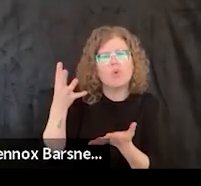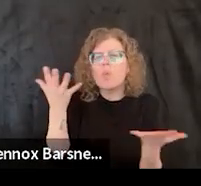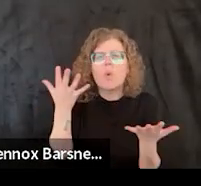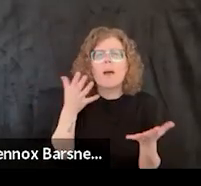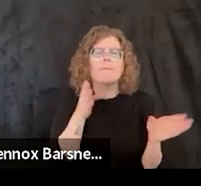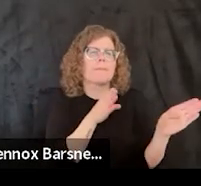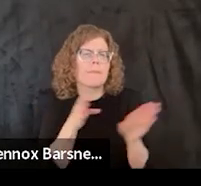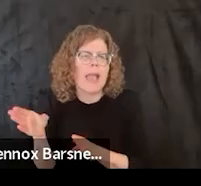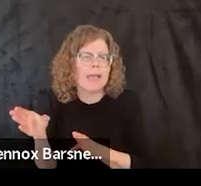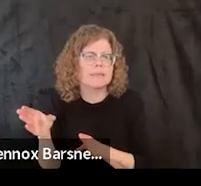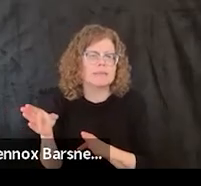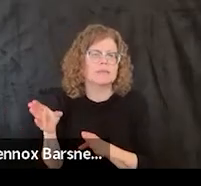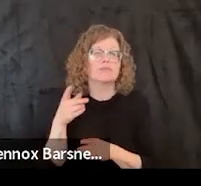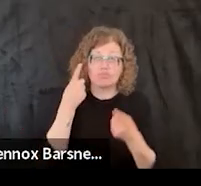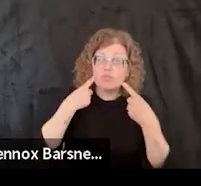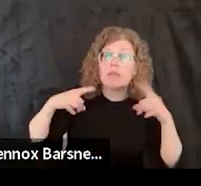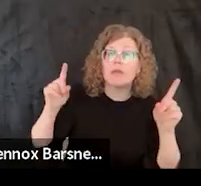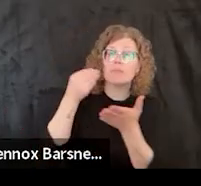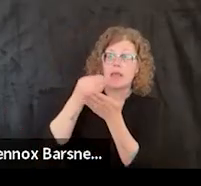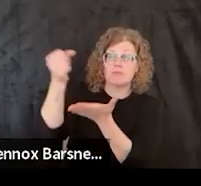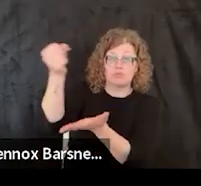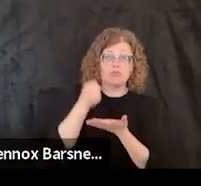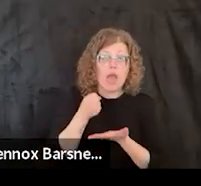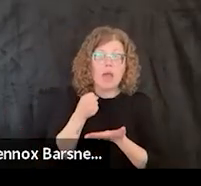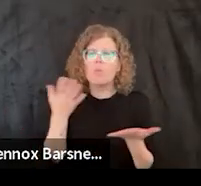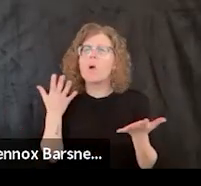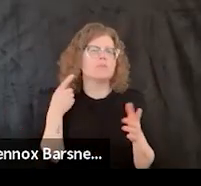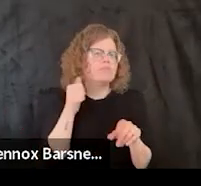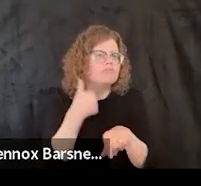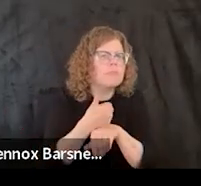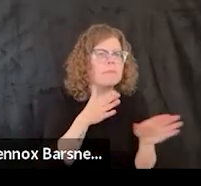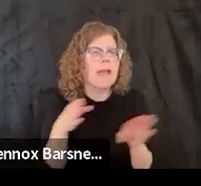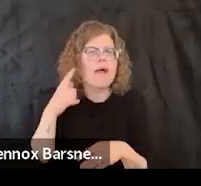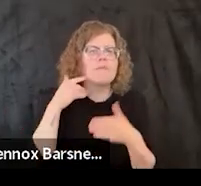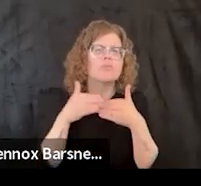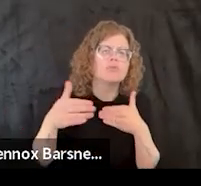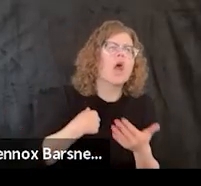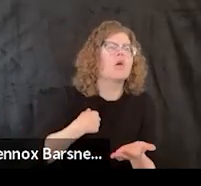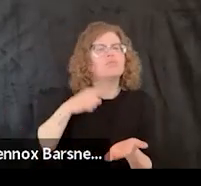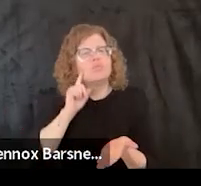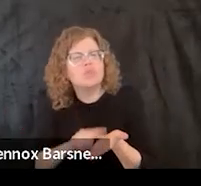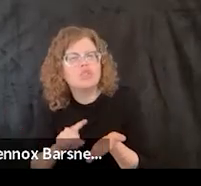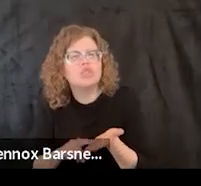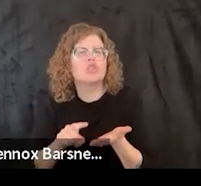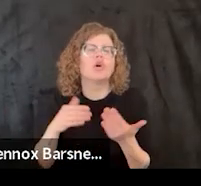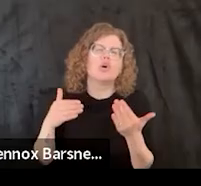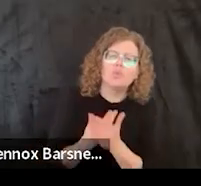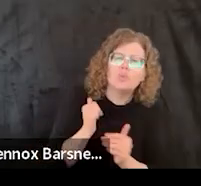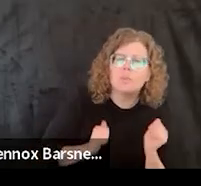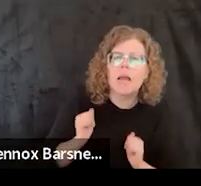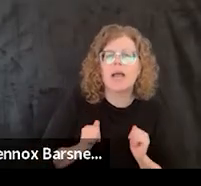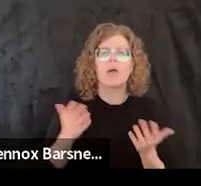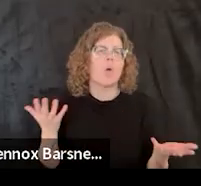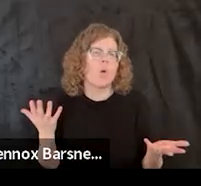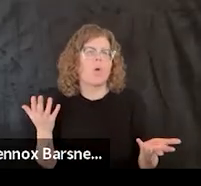or less. For example, to research and develop a new play and do a reading with a small group of peers for